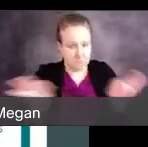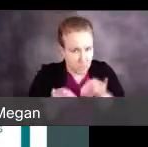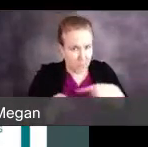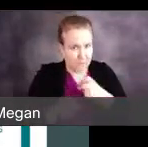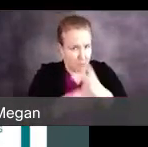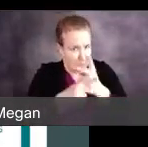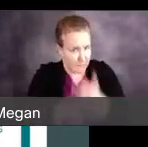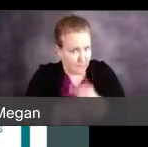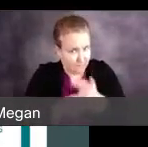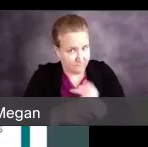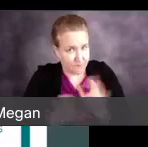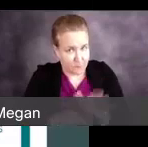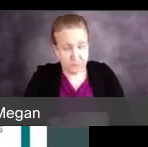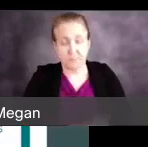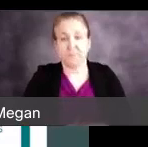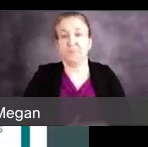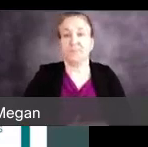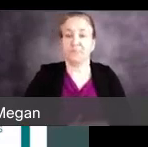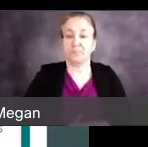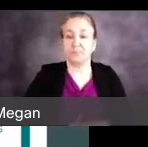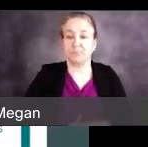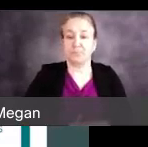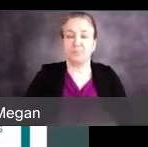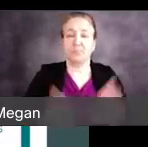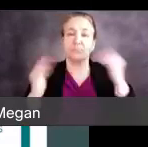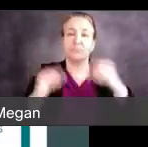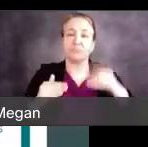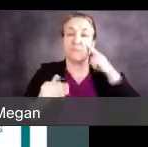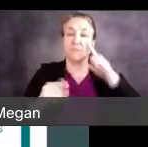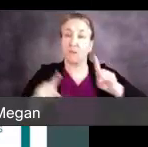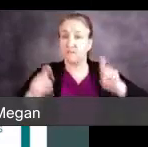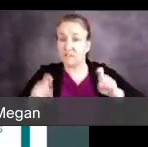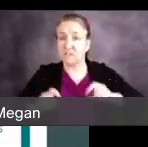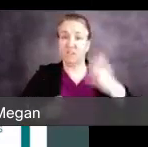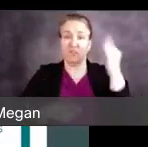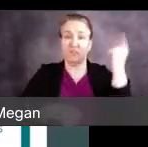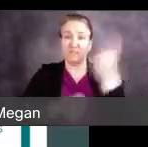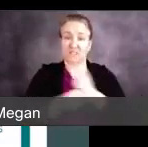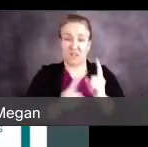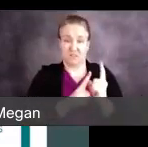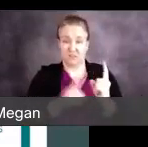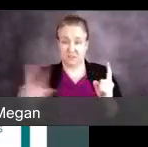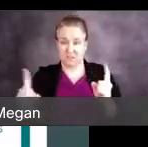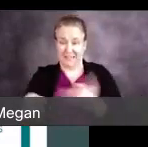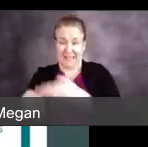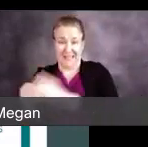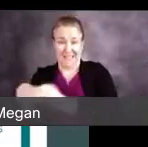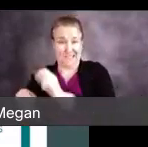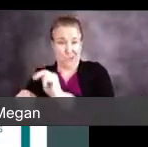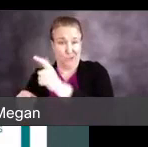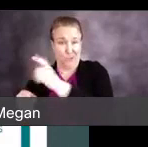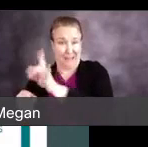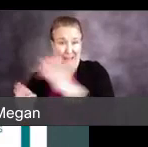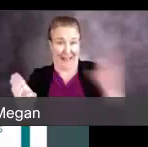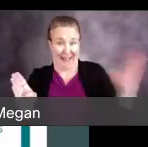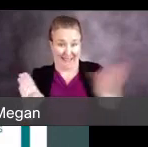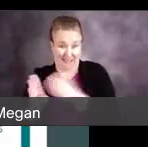careful. In terms of testing, for the 14-day period ending January the 28th,